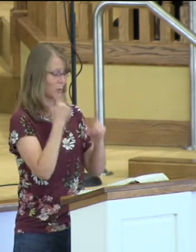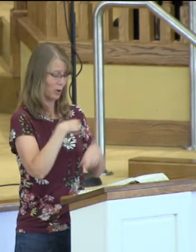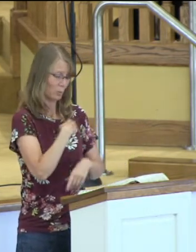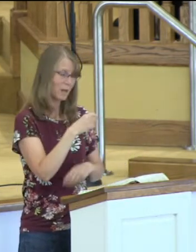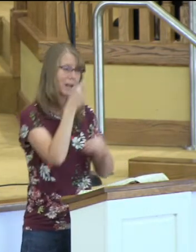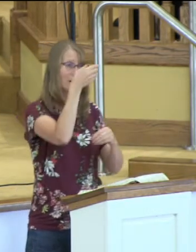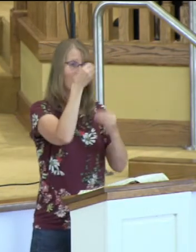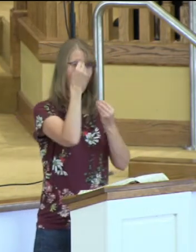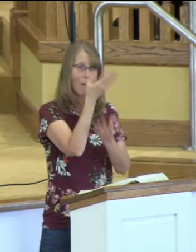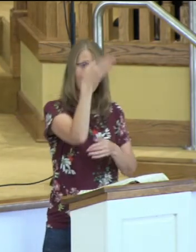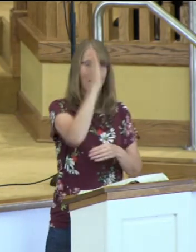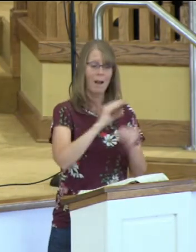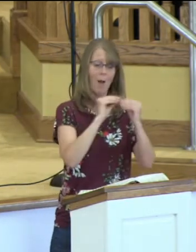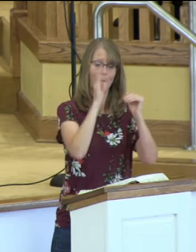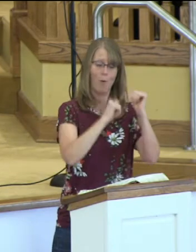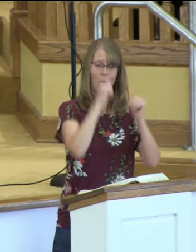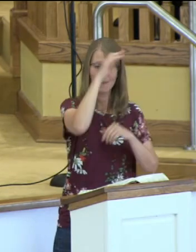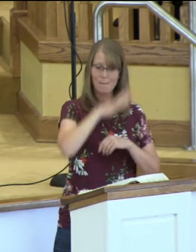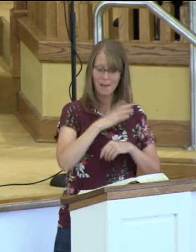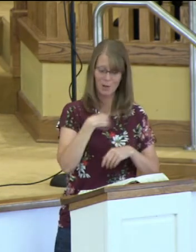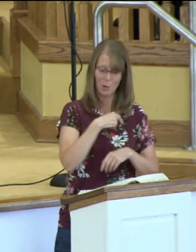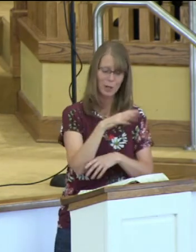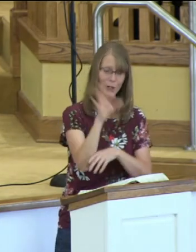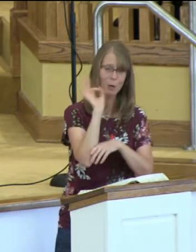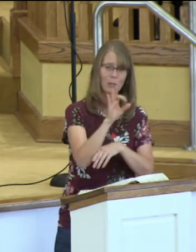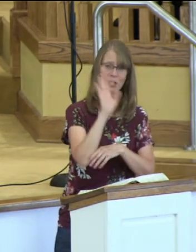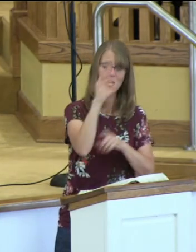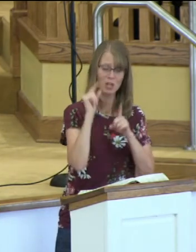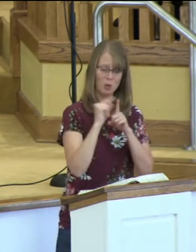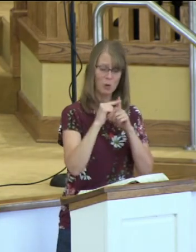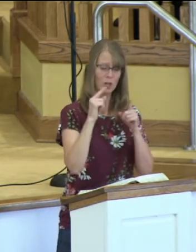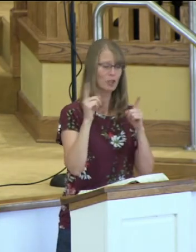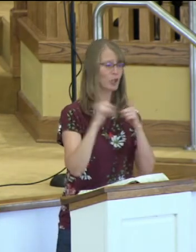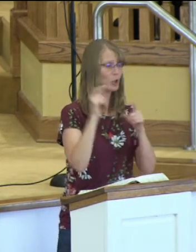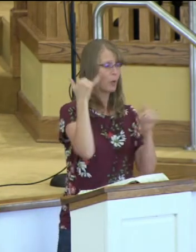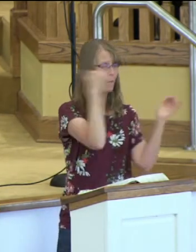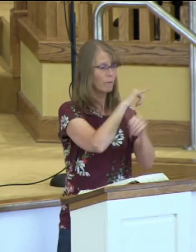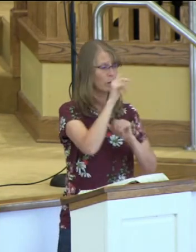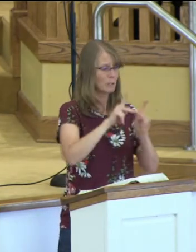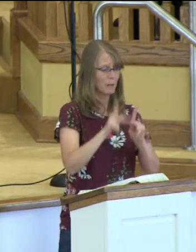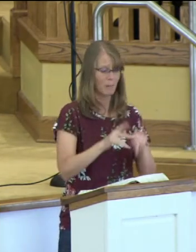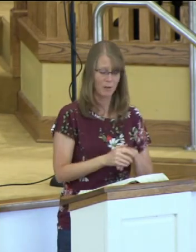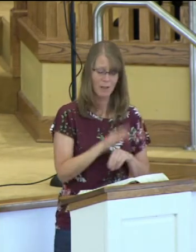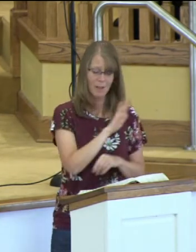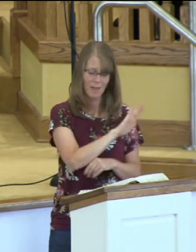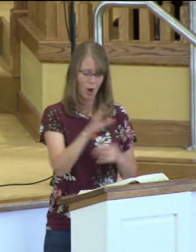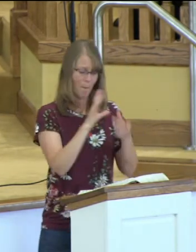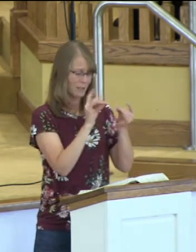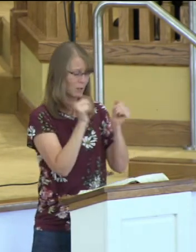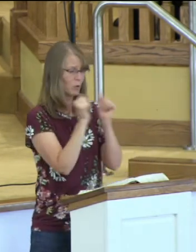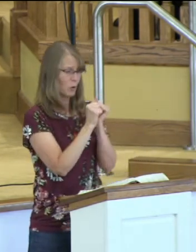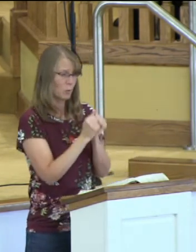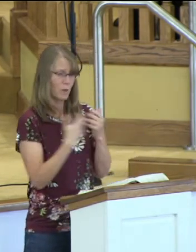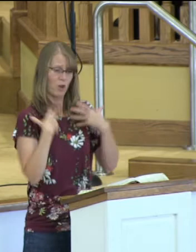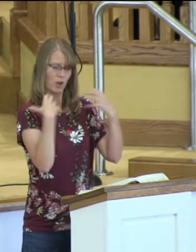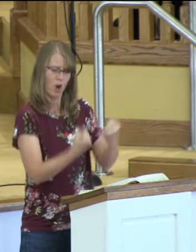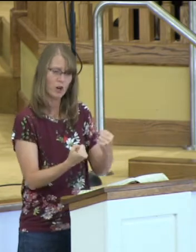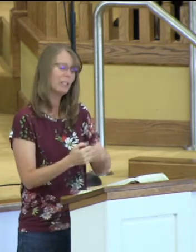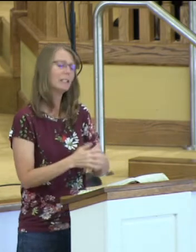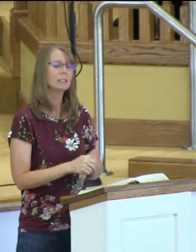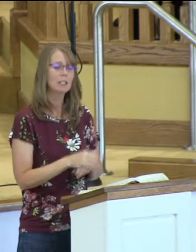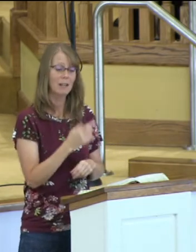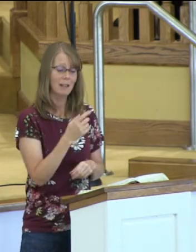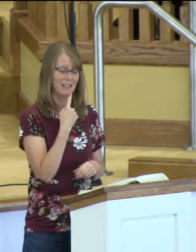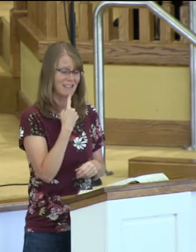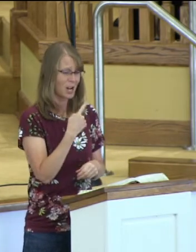than men. Hey, we are going to preach his word to the fullest. Their message was with courage. They had made their choice. Hey, listen, we're going to